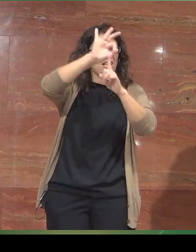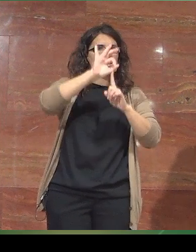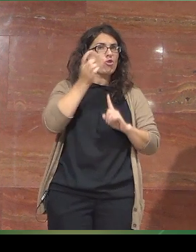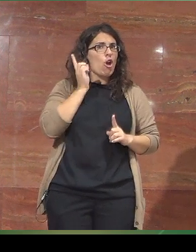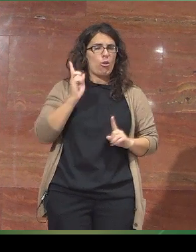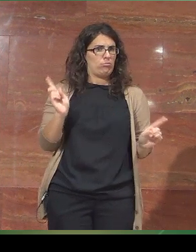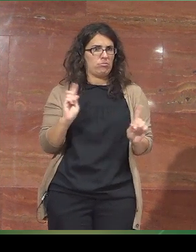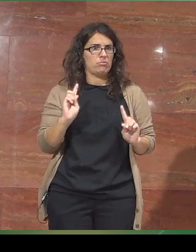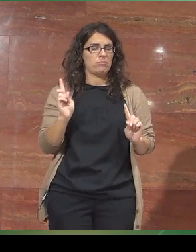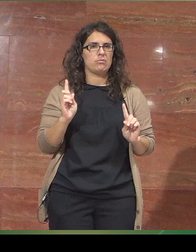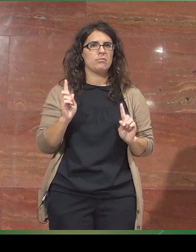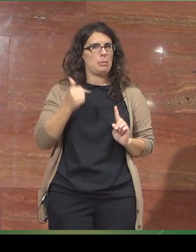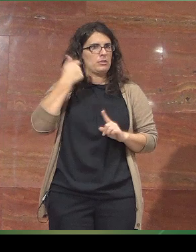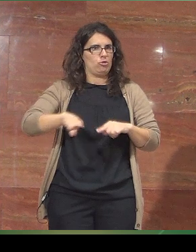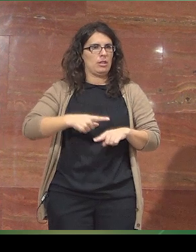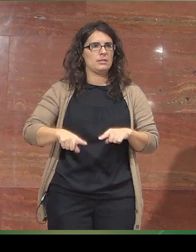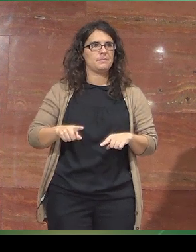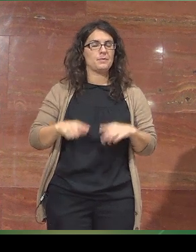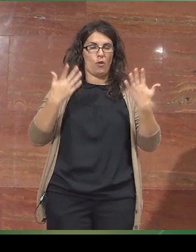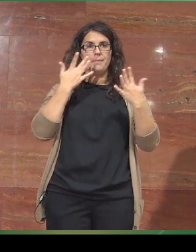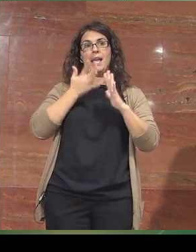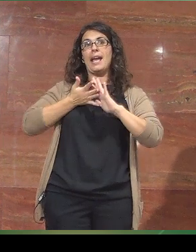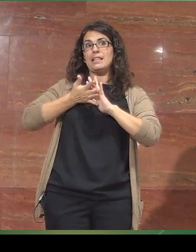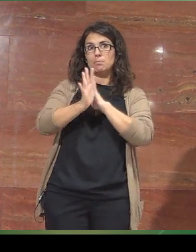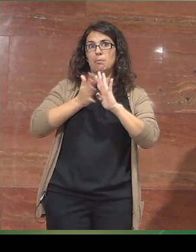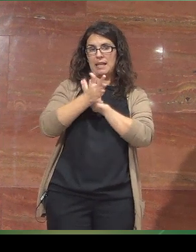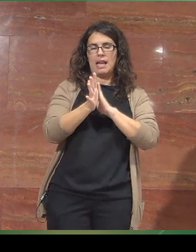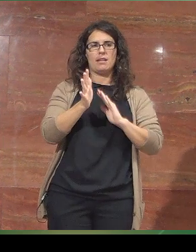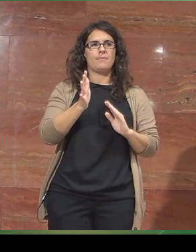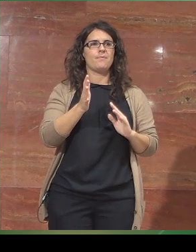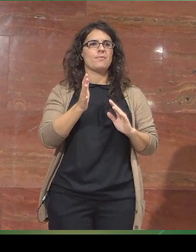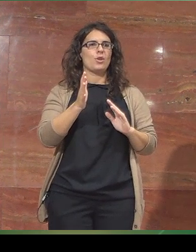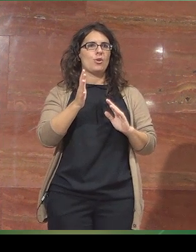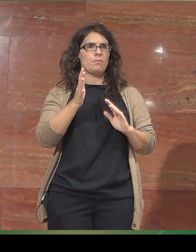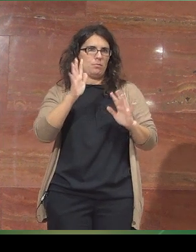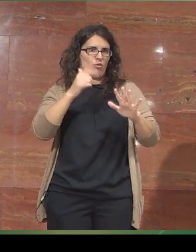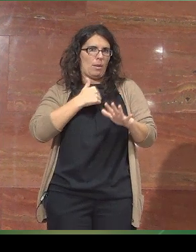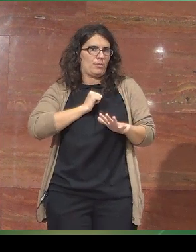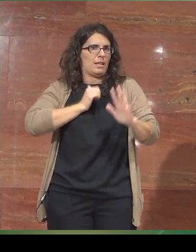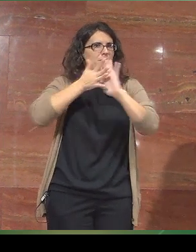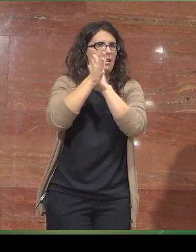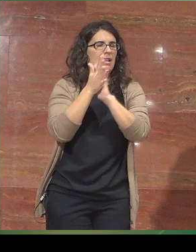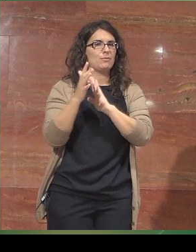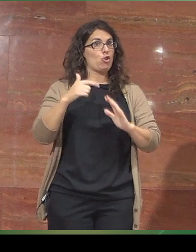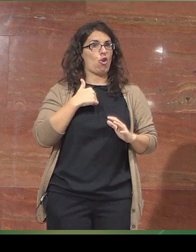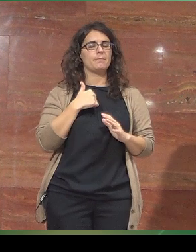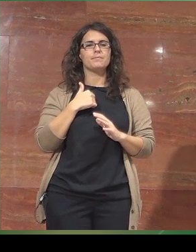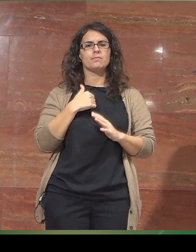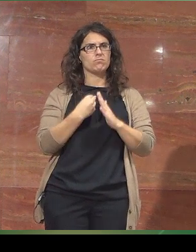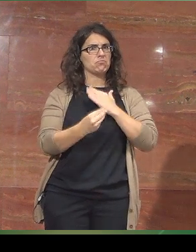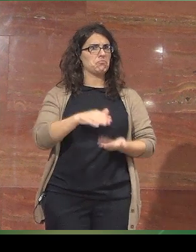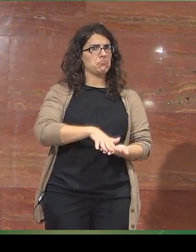this, I was brought up near a chocolate factory in North London.